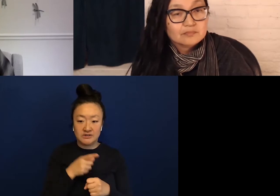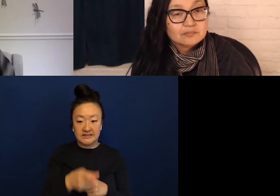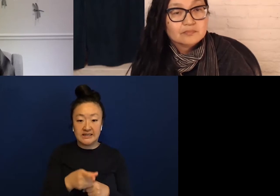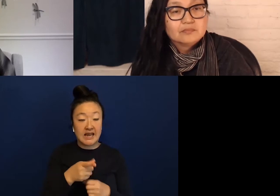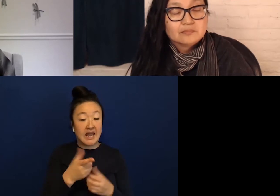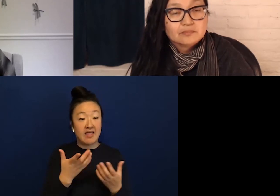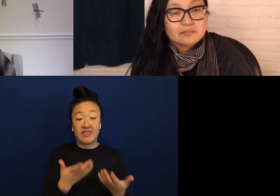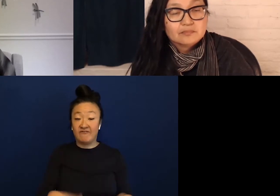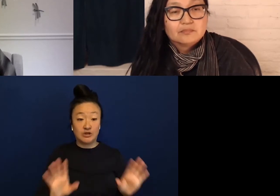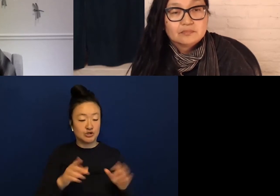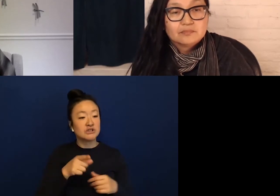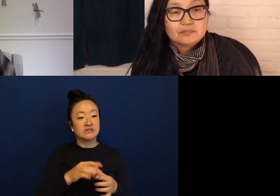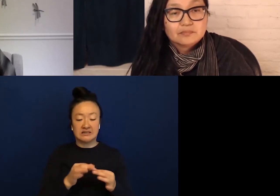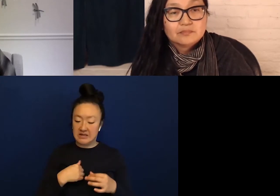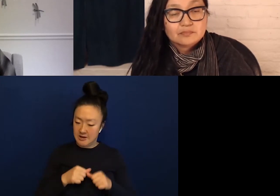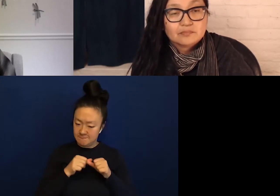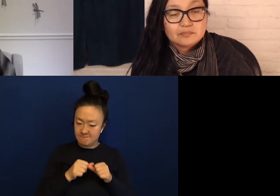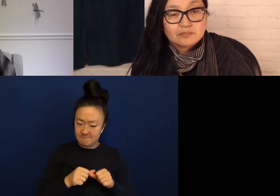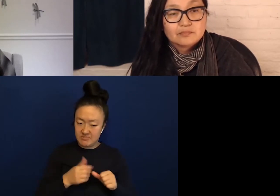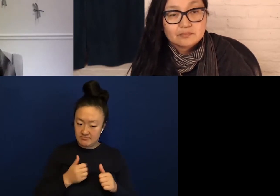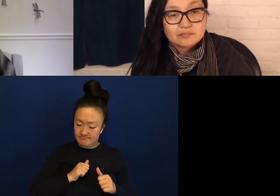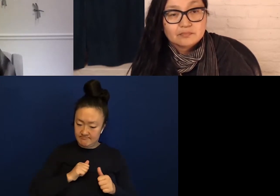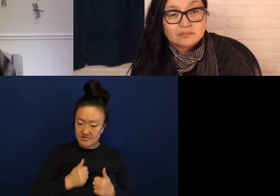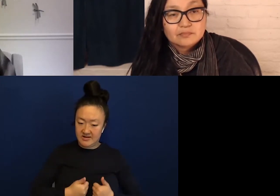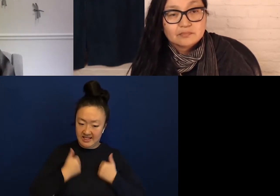alive." So, you know,